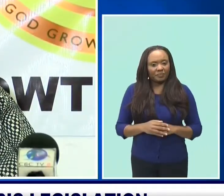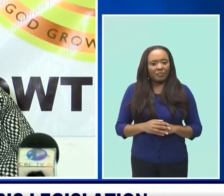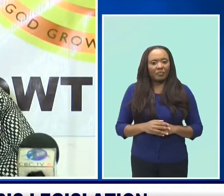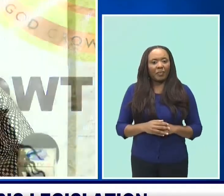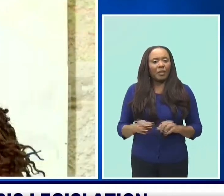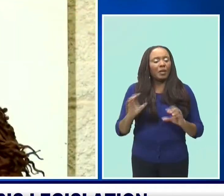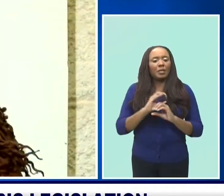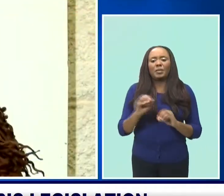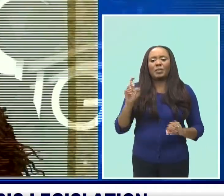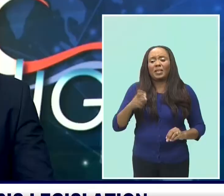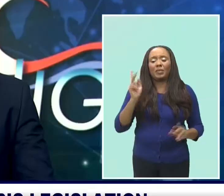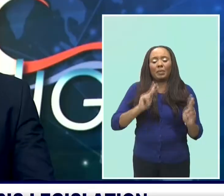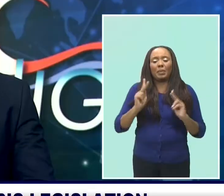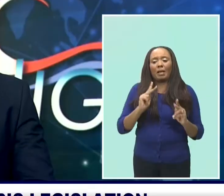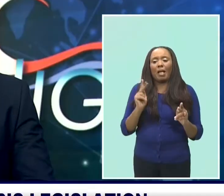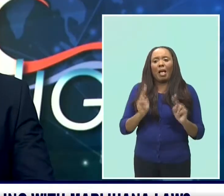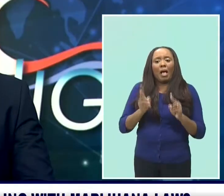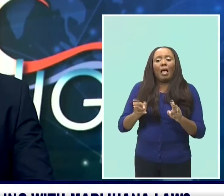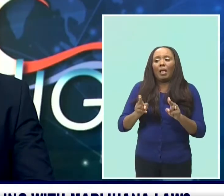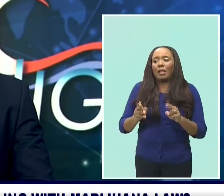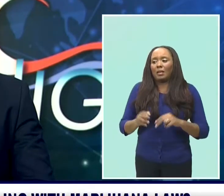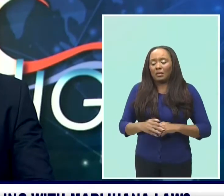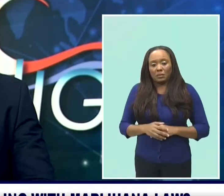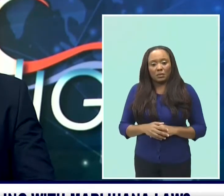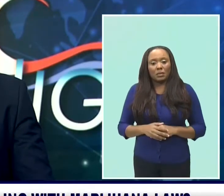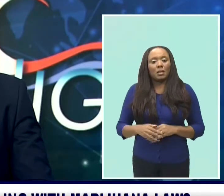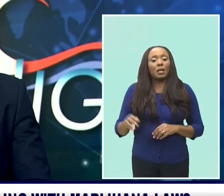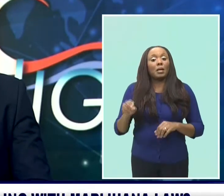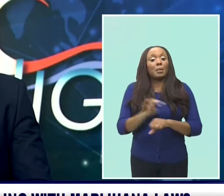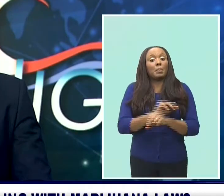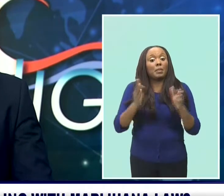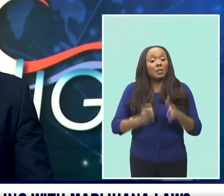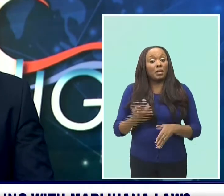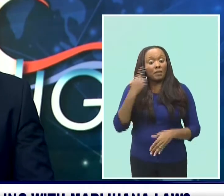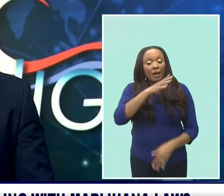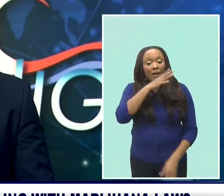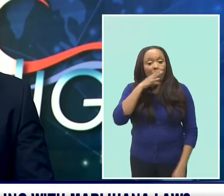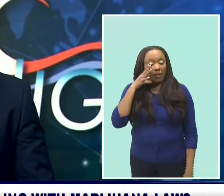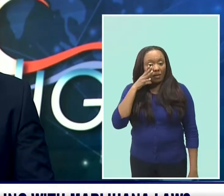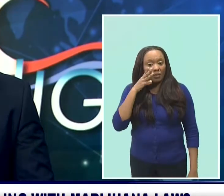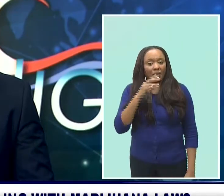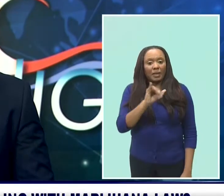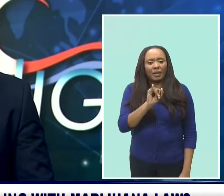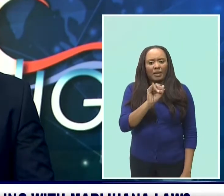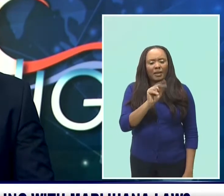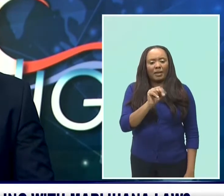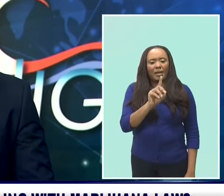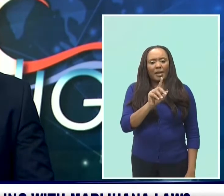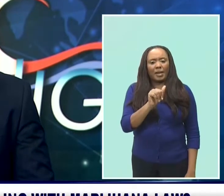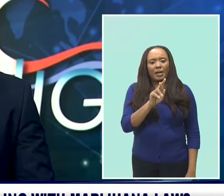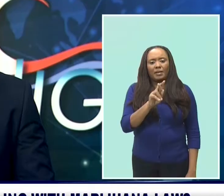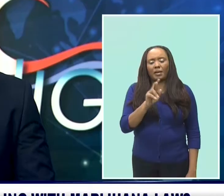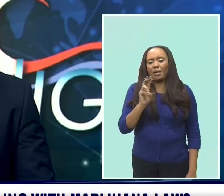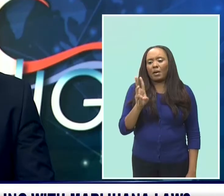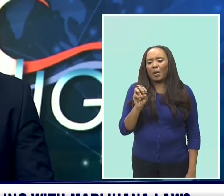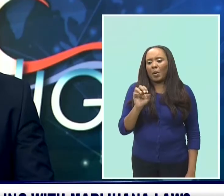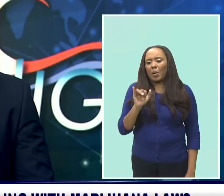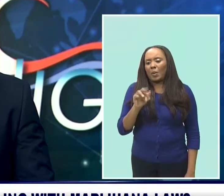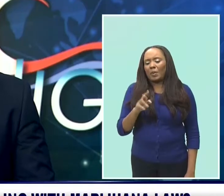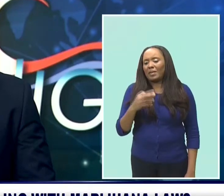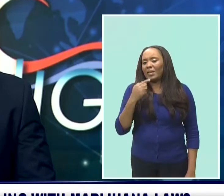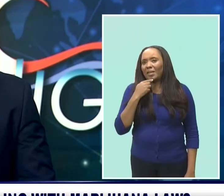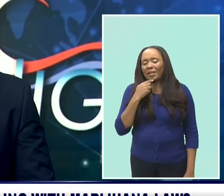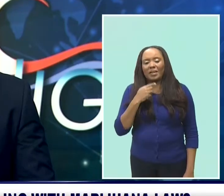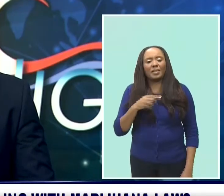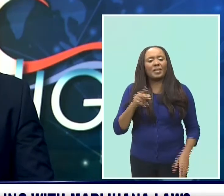no need to rush. But in response, Minister of Agriculture and Food Security Indar Weir has described the charge as unfortunate and